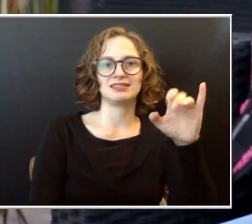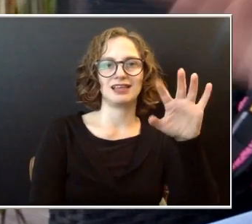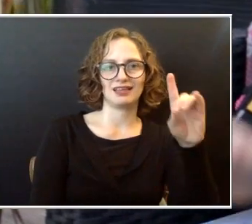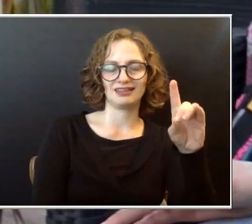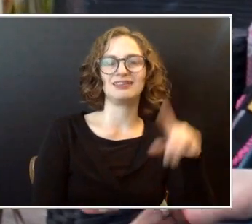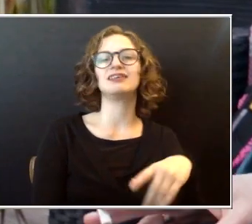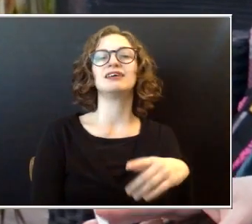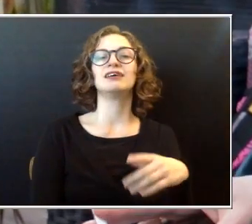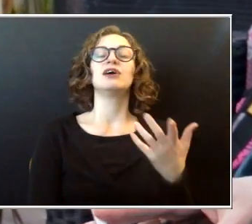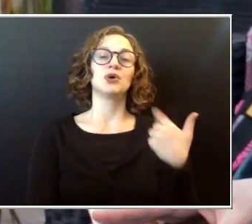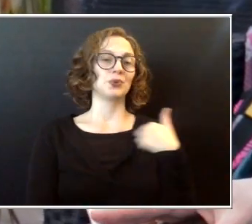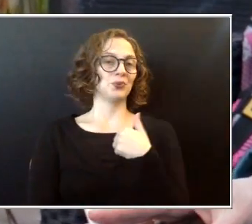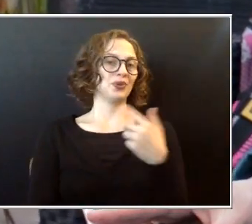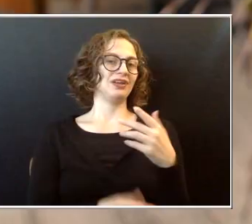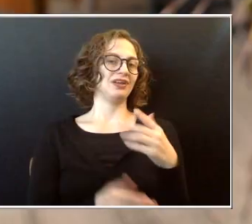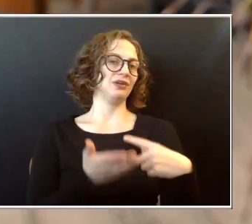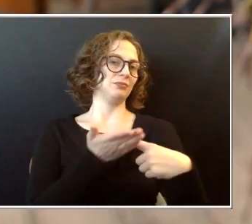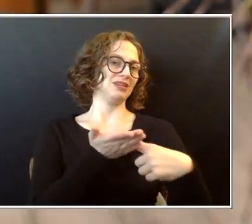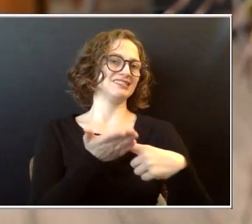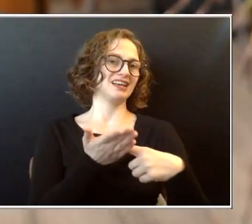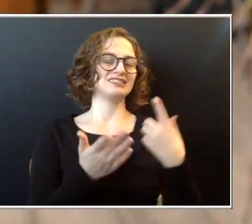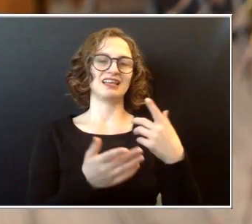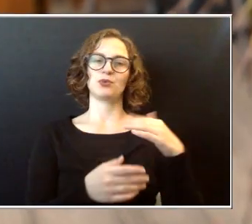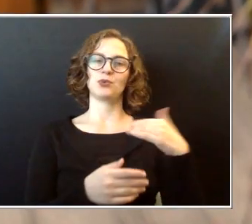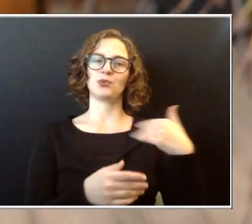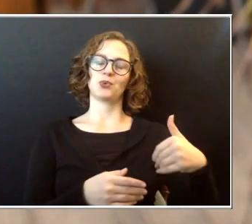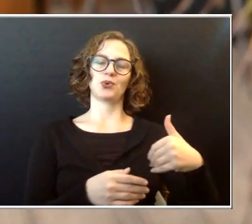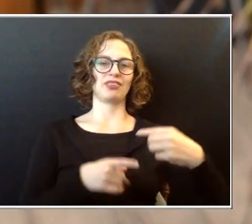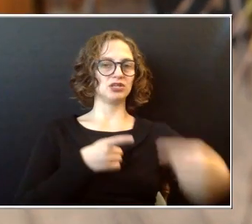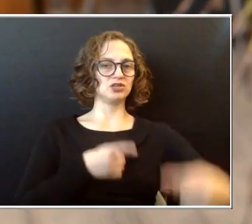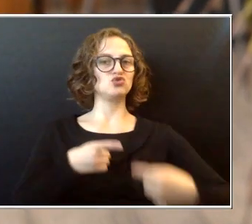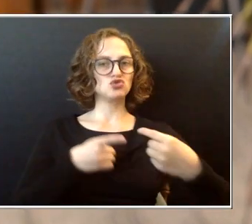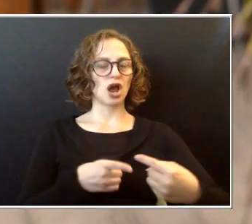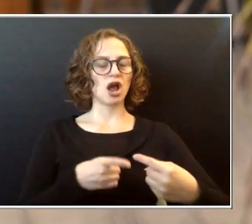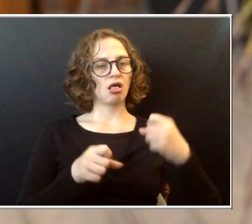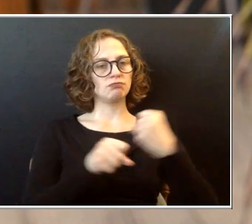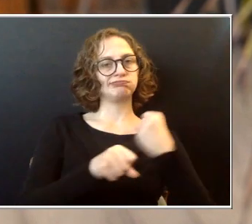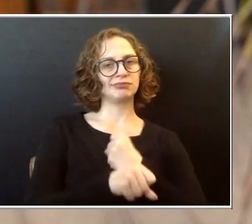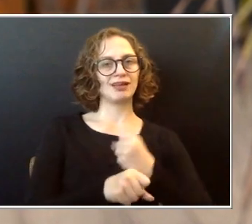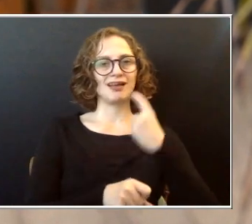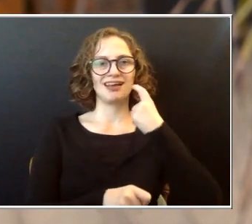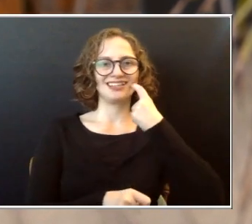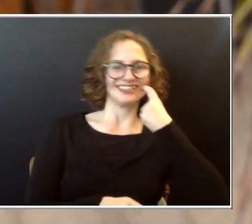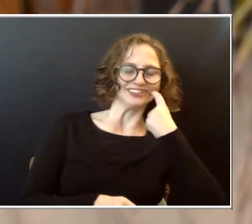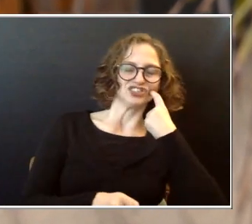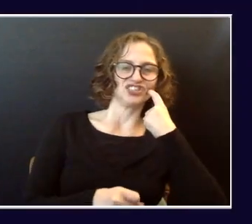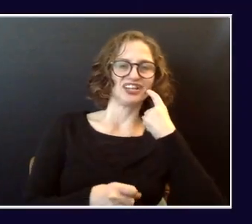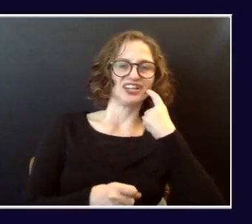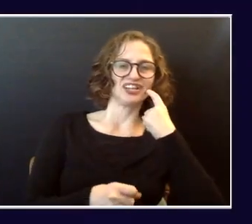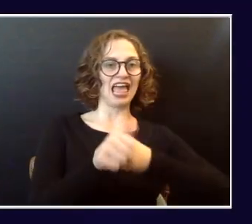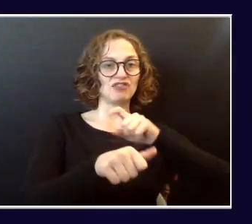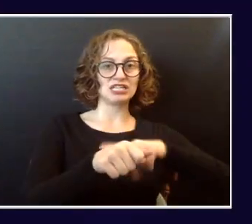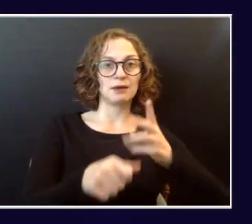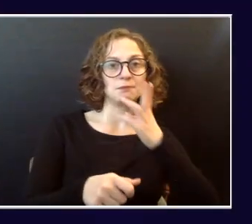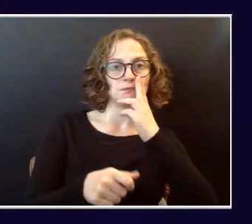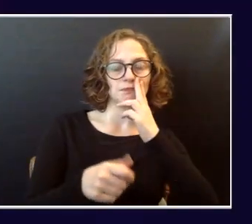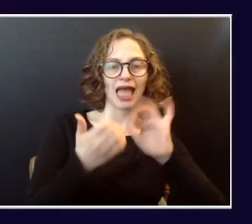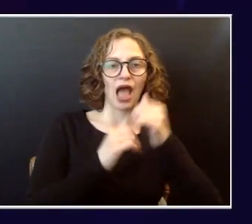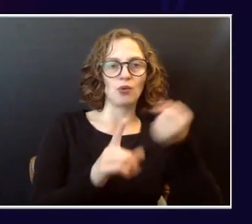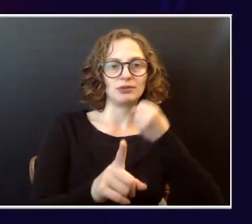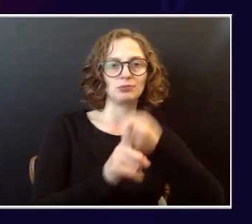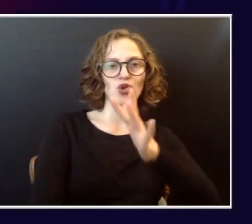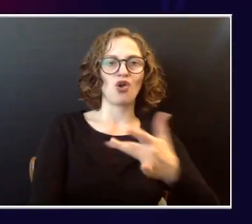struggle of tackling this addiction, the damage to your heart every time you light up, and resources on how you can